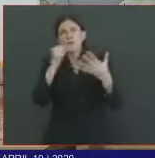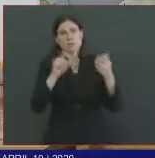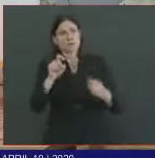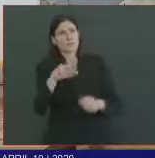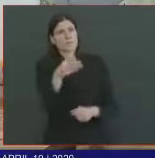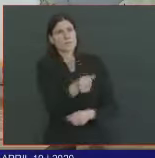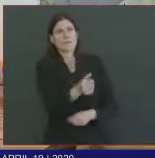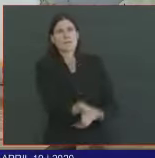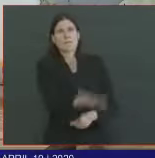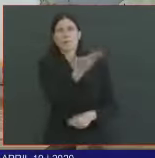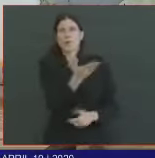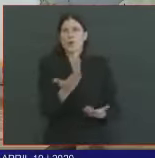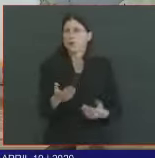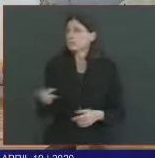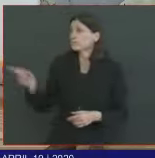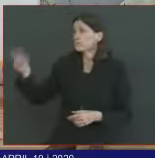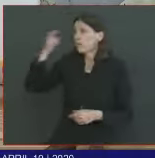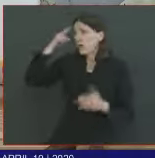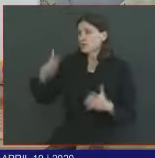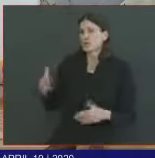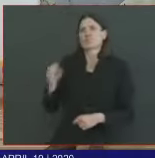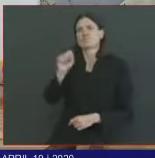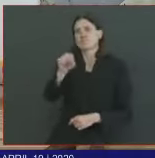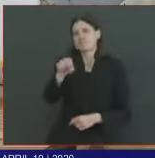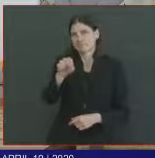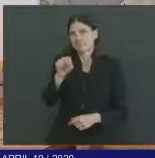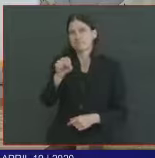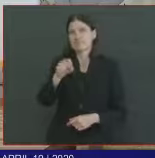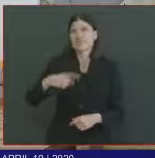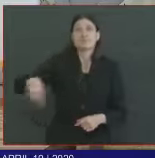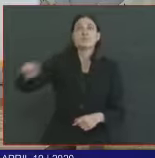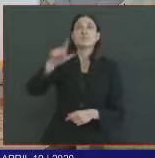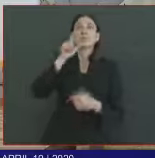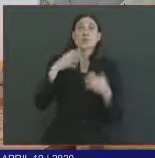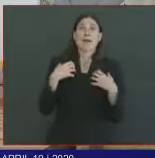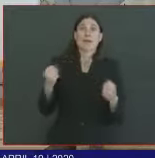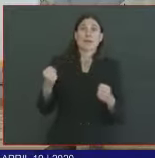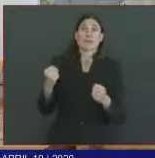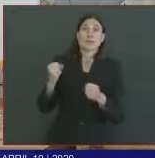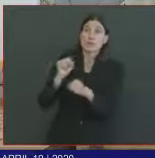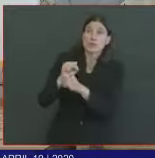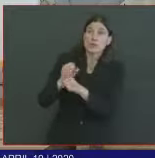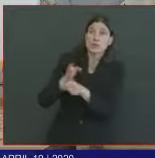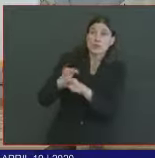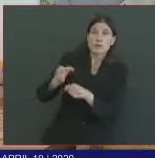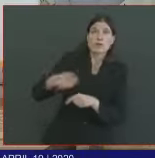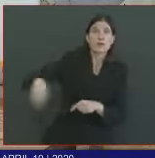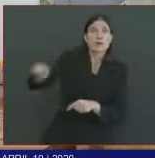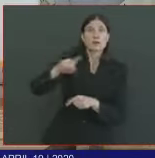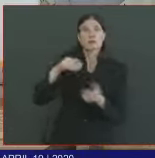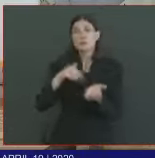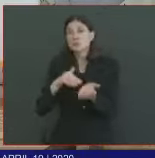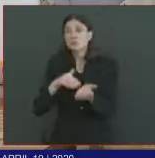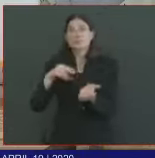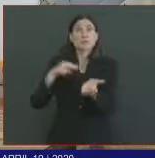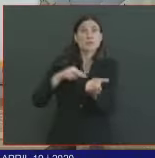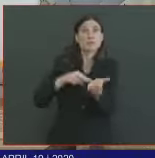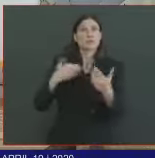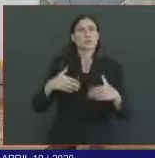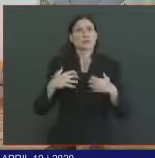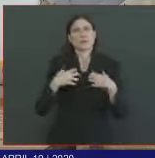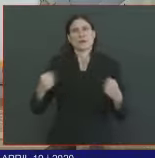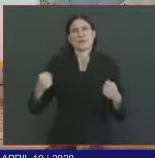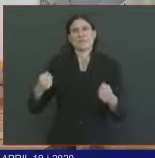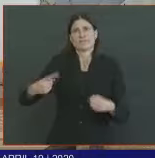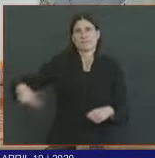healthcare workers today are absolutely the bravest, particularly the certified nursing assistant or